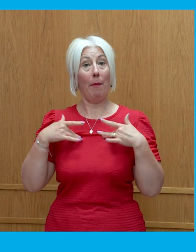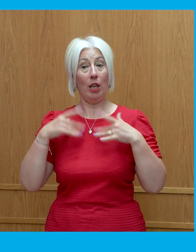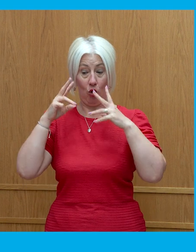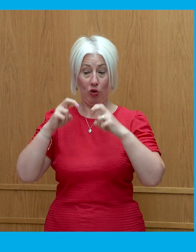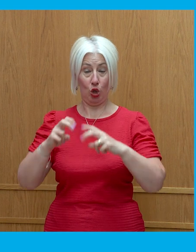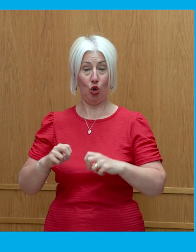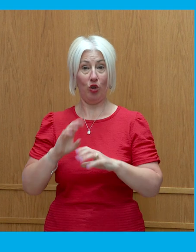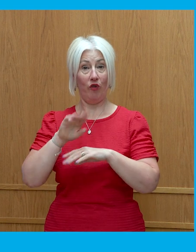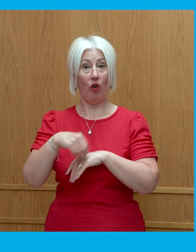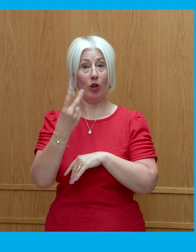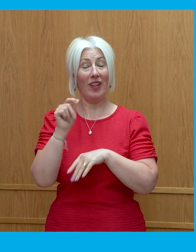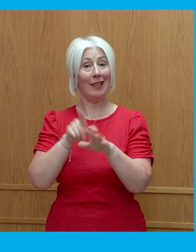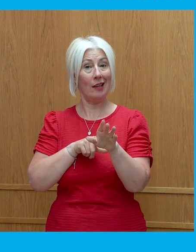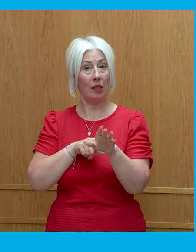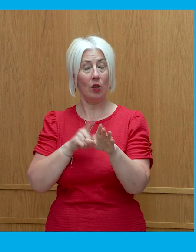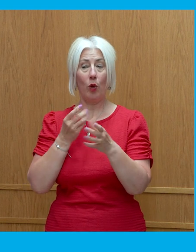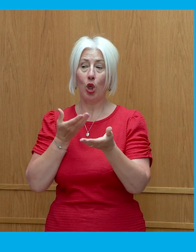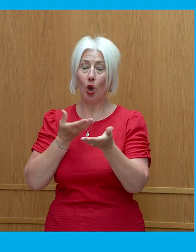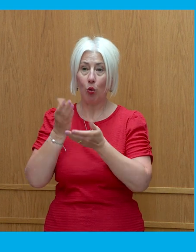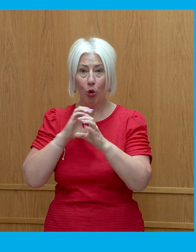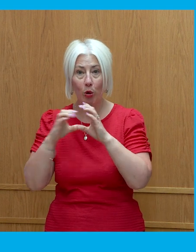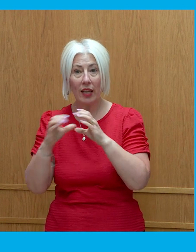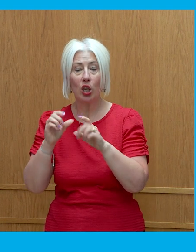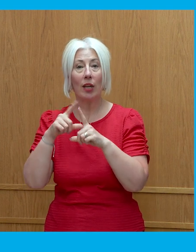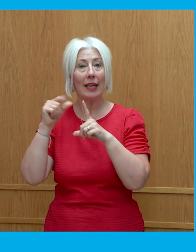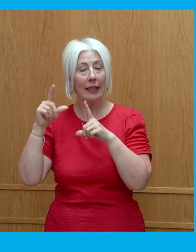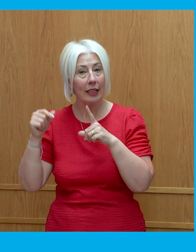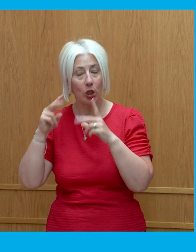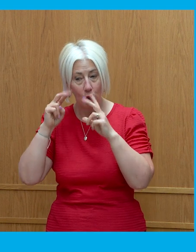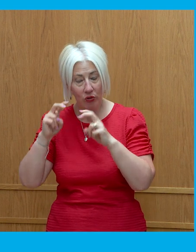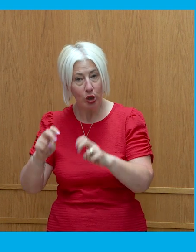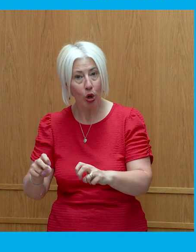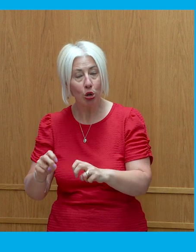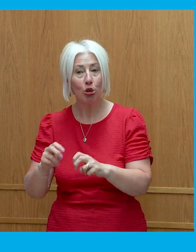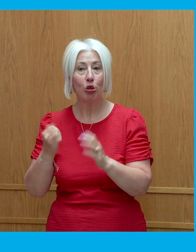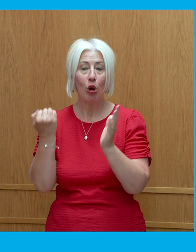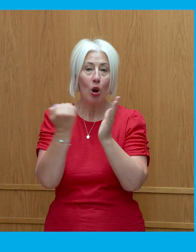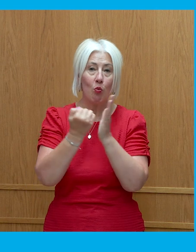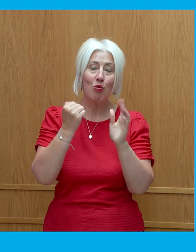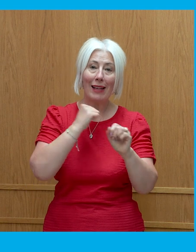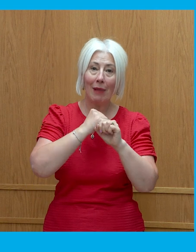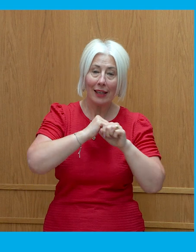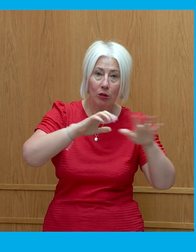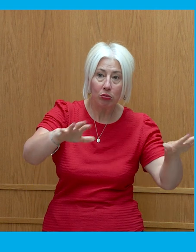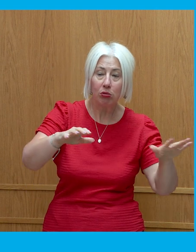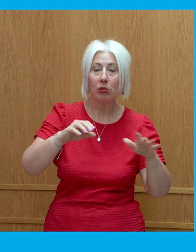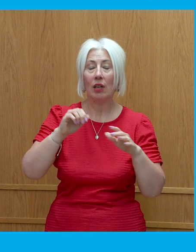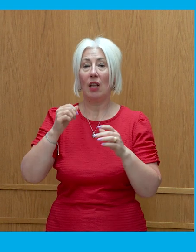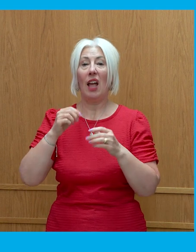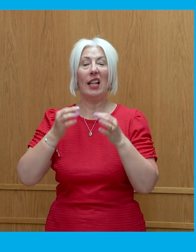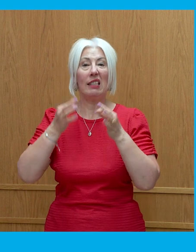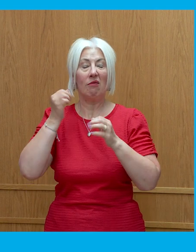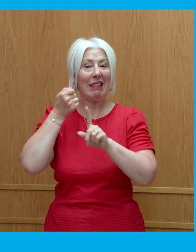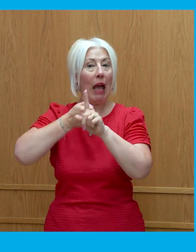with expertise in communications and digital research, reputation and brand management, campaign and message development, and